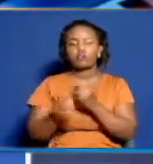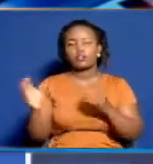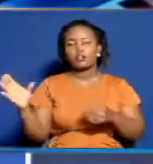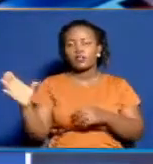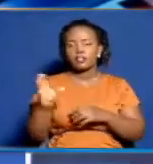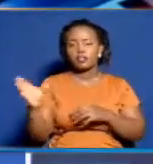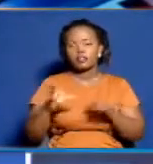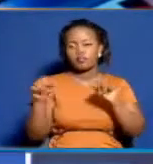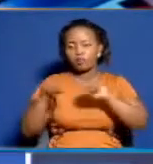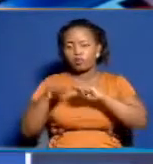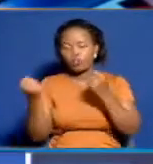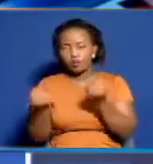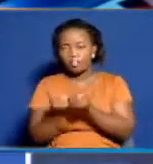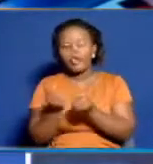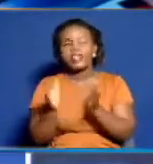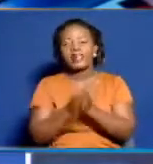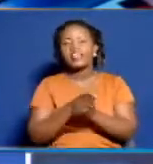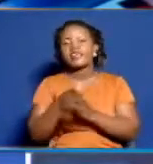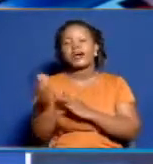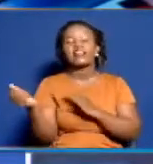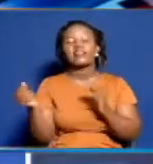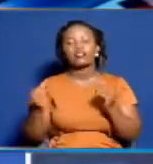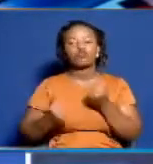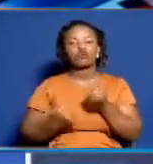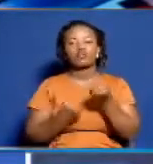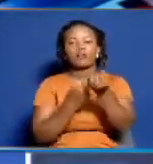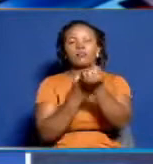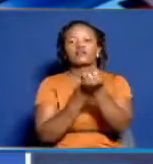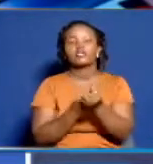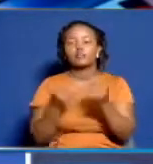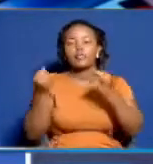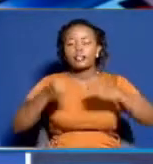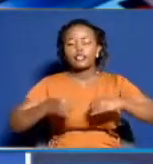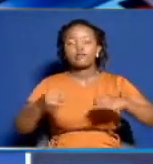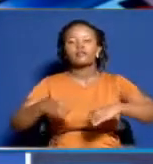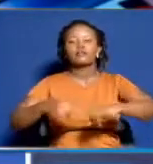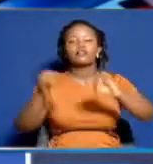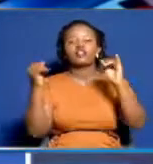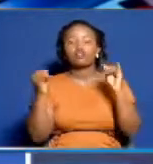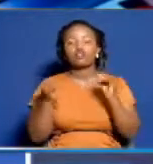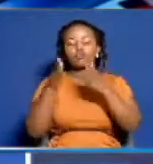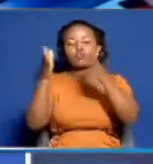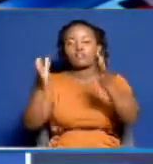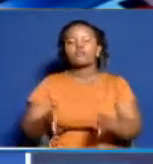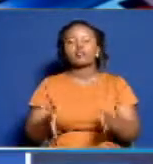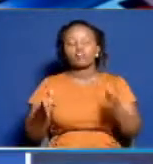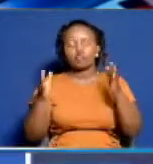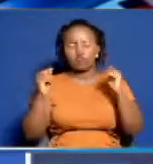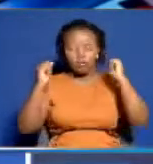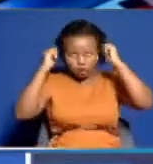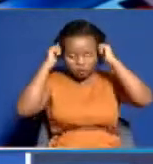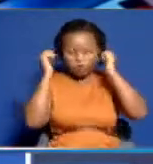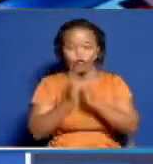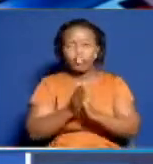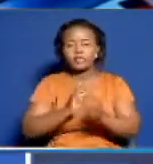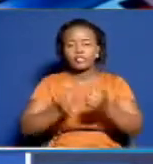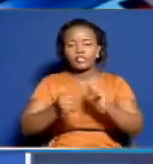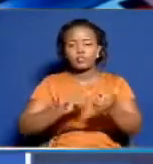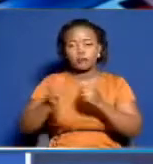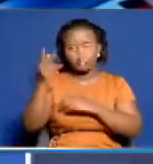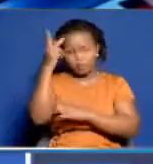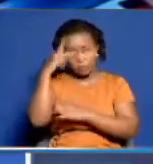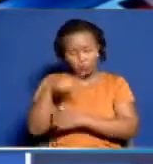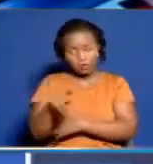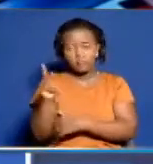society organizations, and other stakeholders to support the implementation of physical education and sports policy. Professor